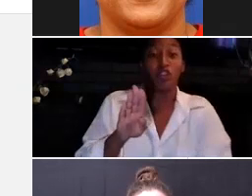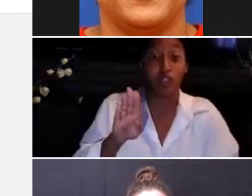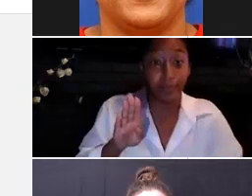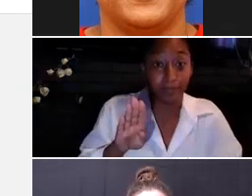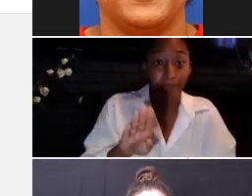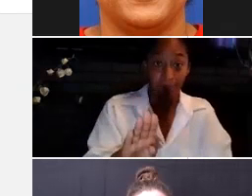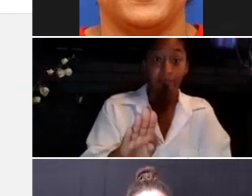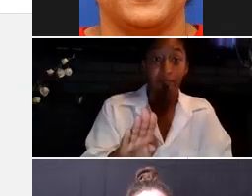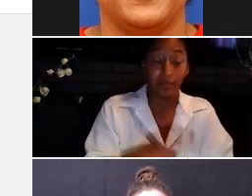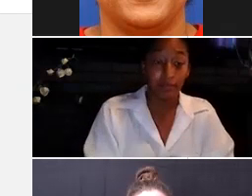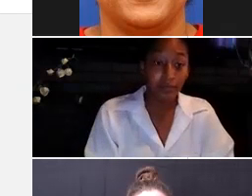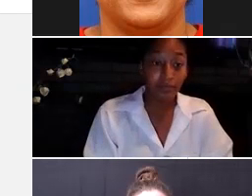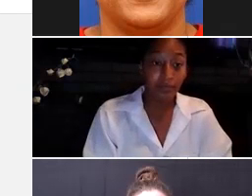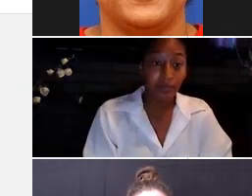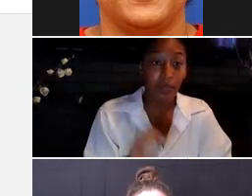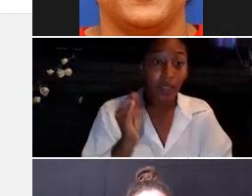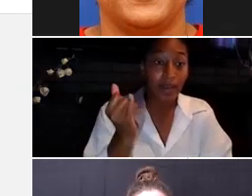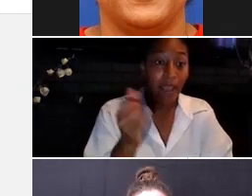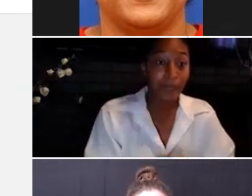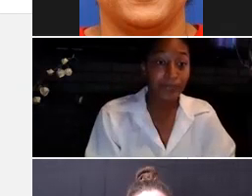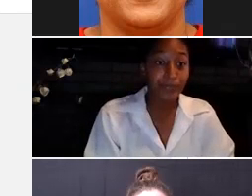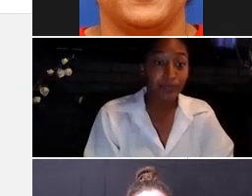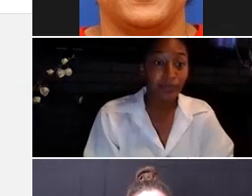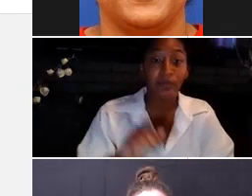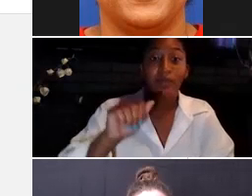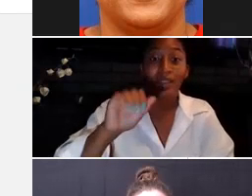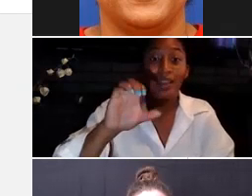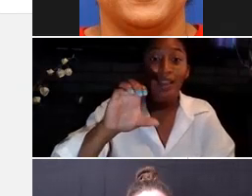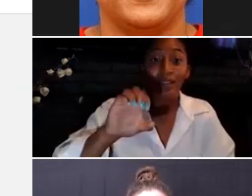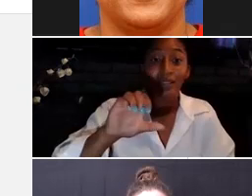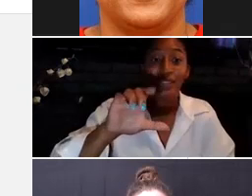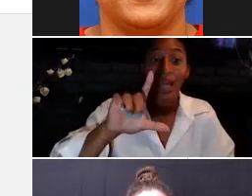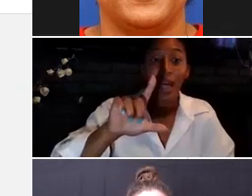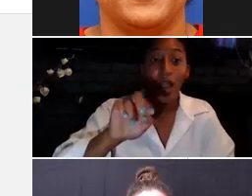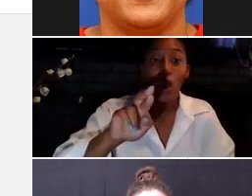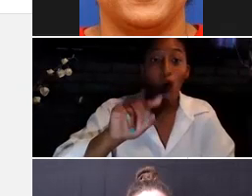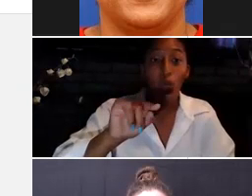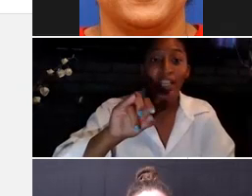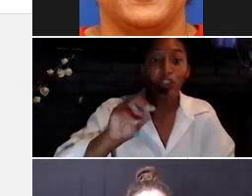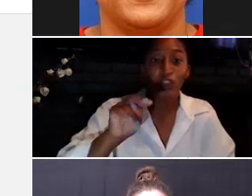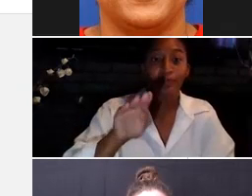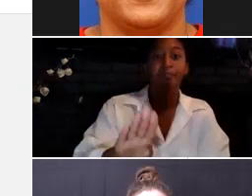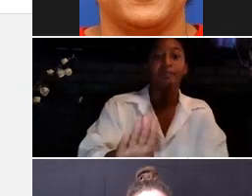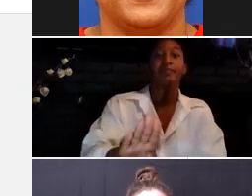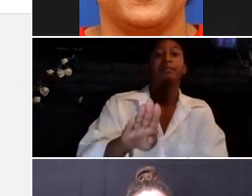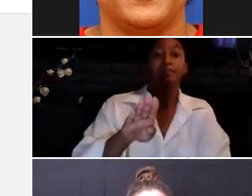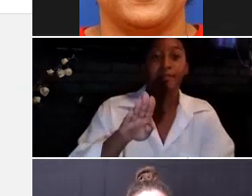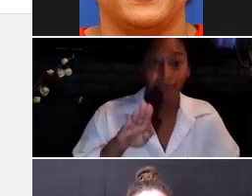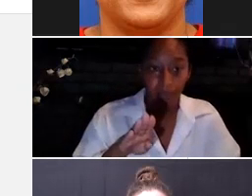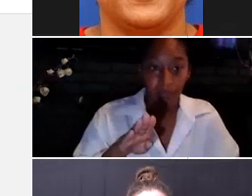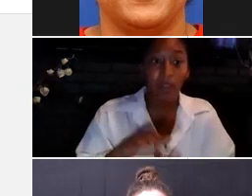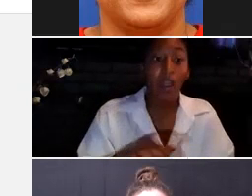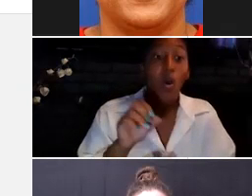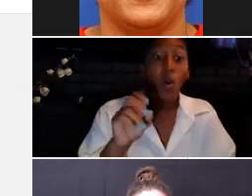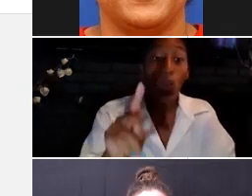Now, so free fall. So I said that an example of an